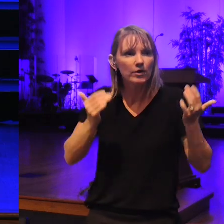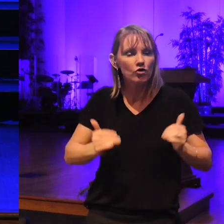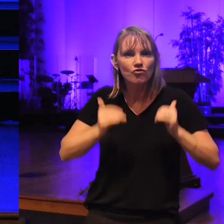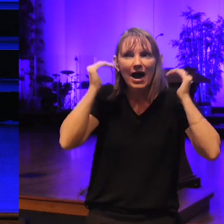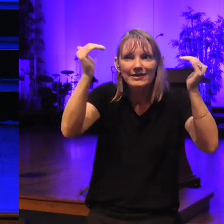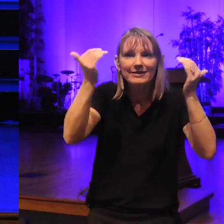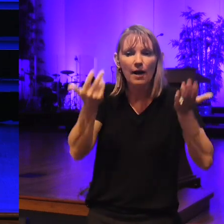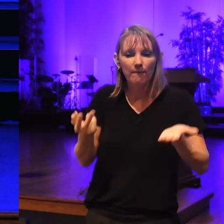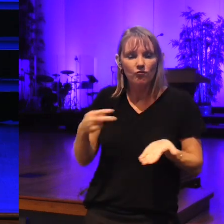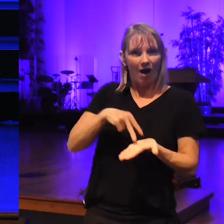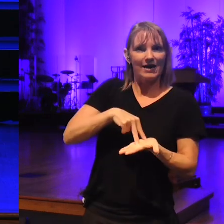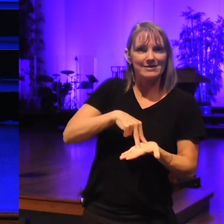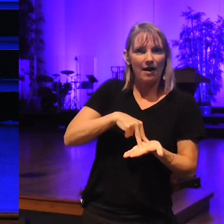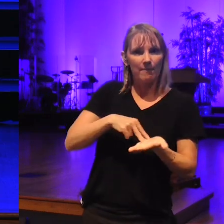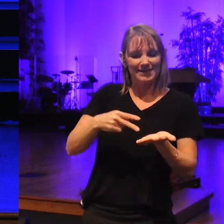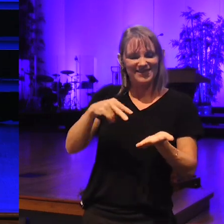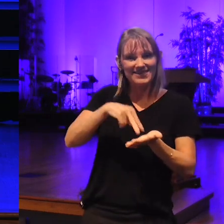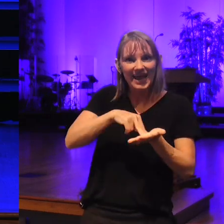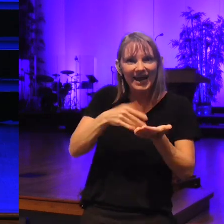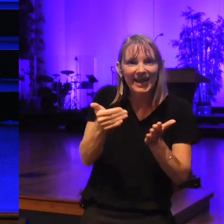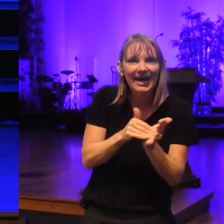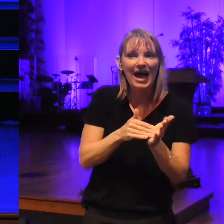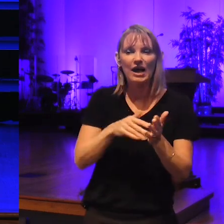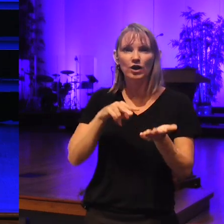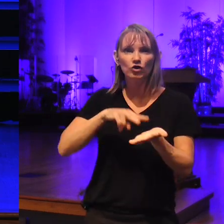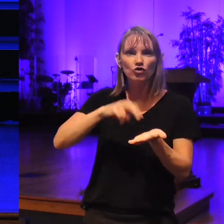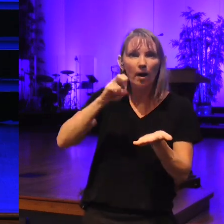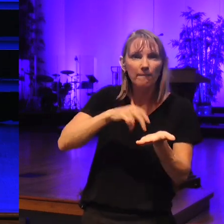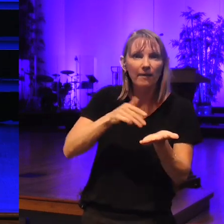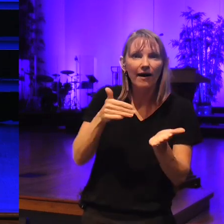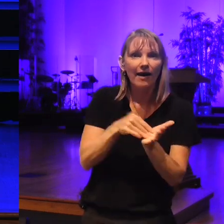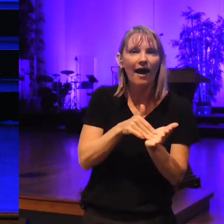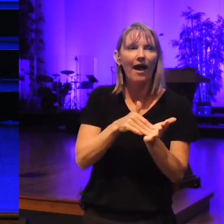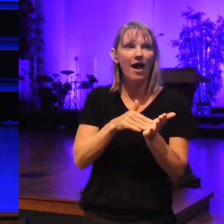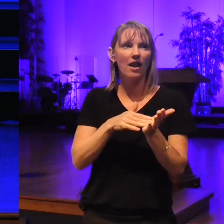rise up and stand again and to be able to jump again, jump so high.